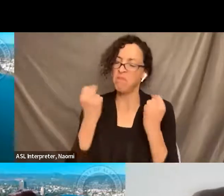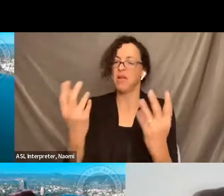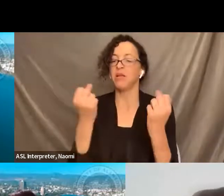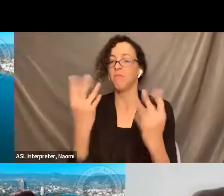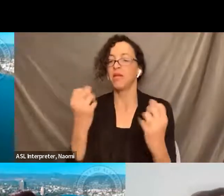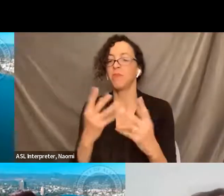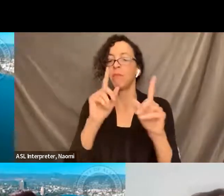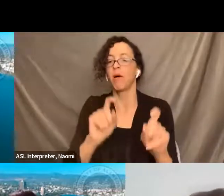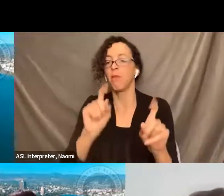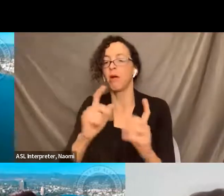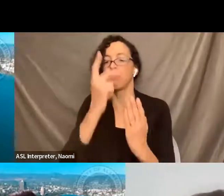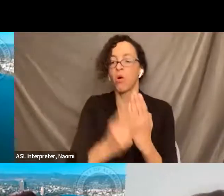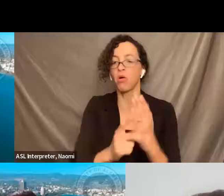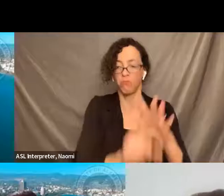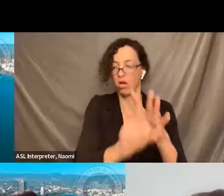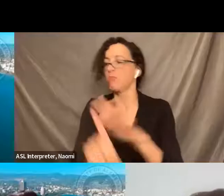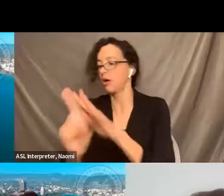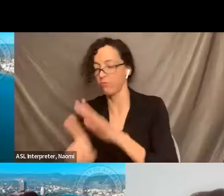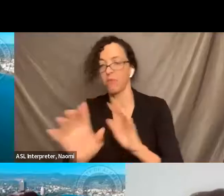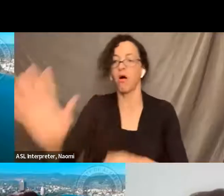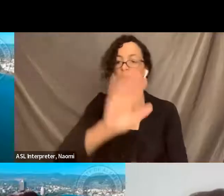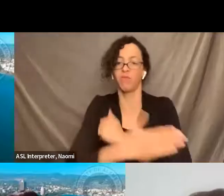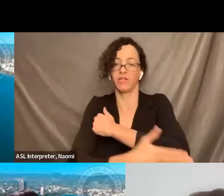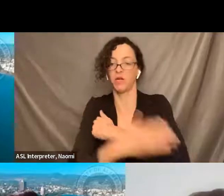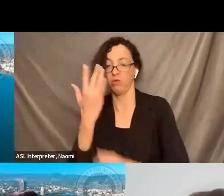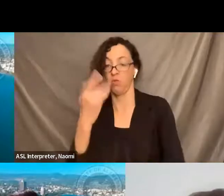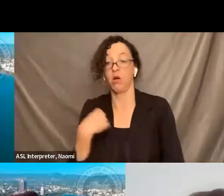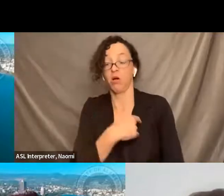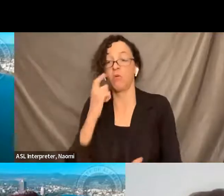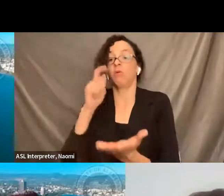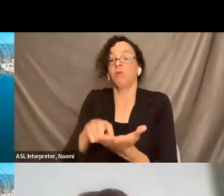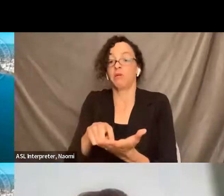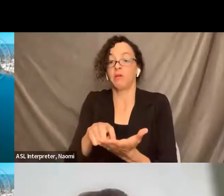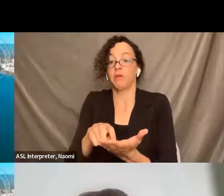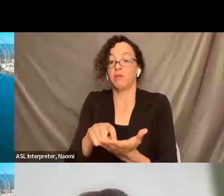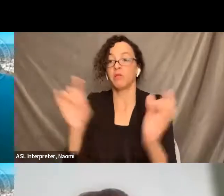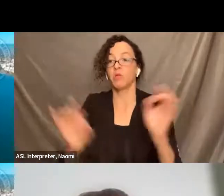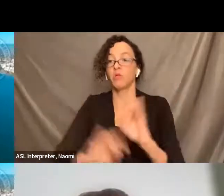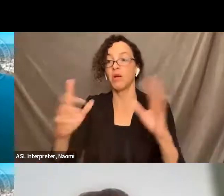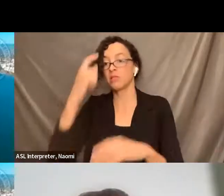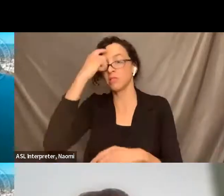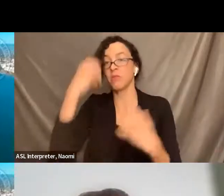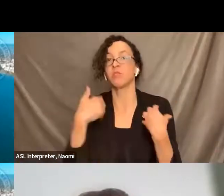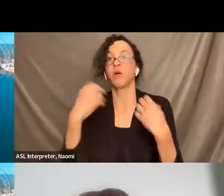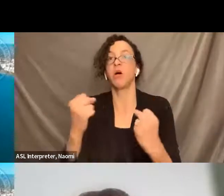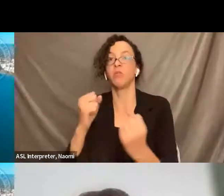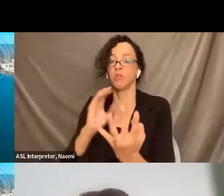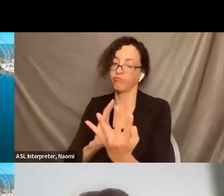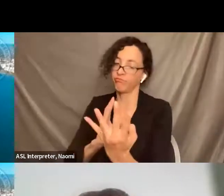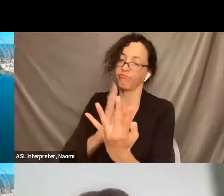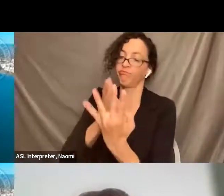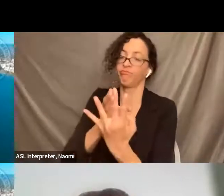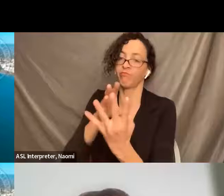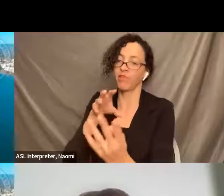pilots popping up around the county because we recognize that crisis mental health intervention is not